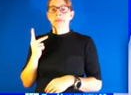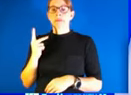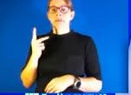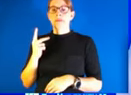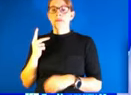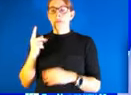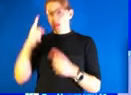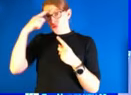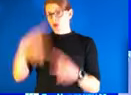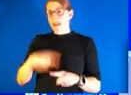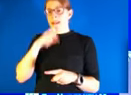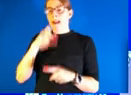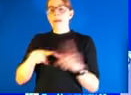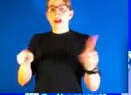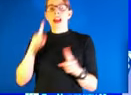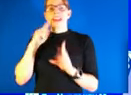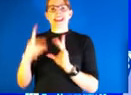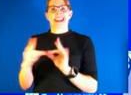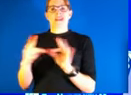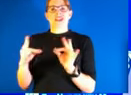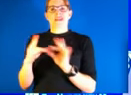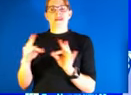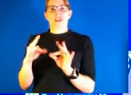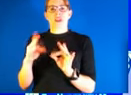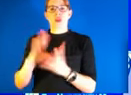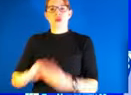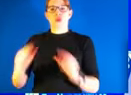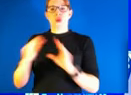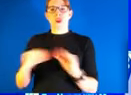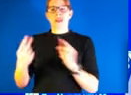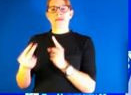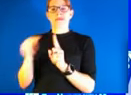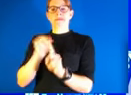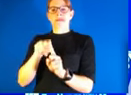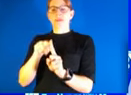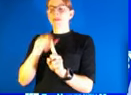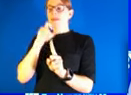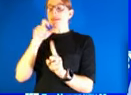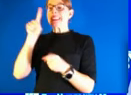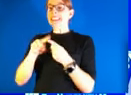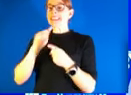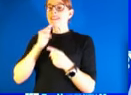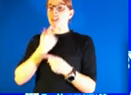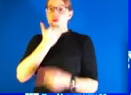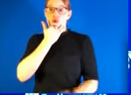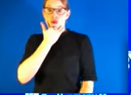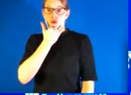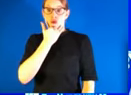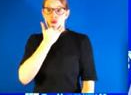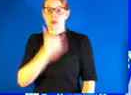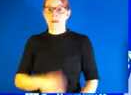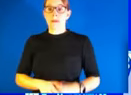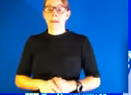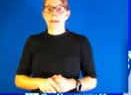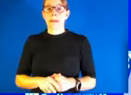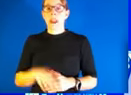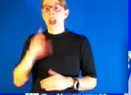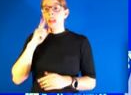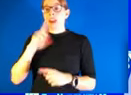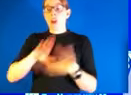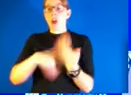I think the narrative and the story that's been portrayed that Omicron is less severe, I think, is wrong. I think all of the variants that we have seen